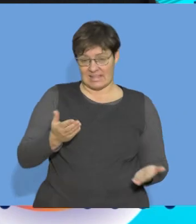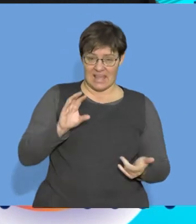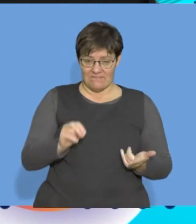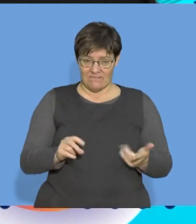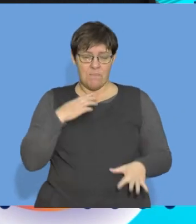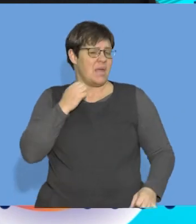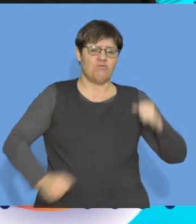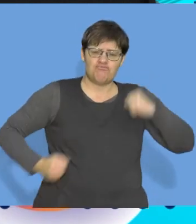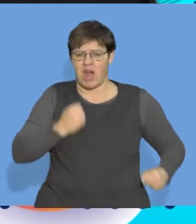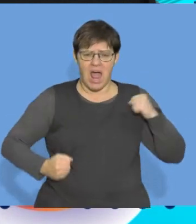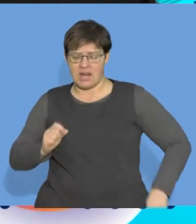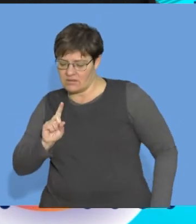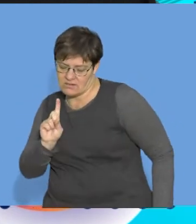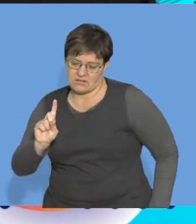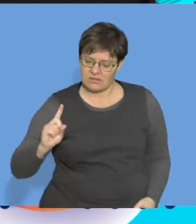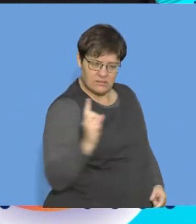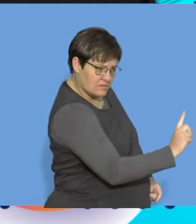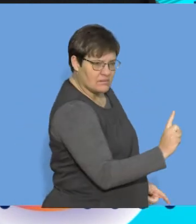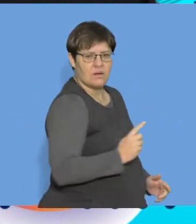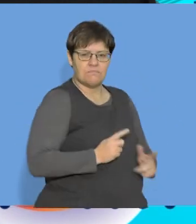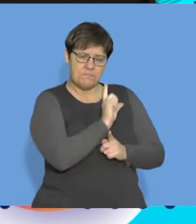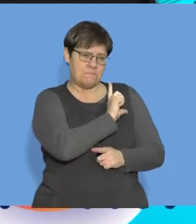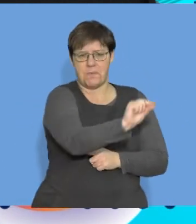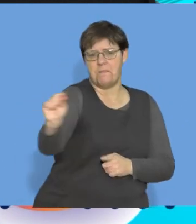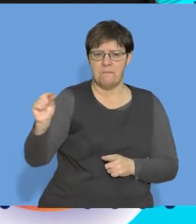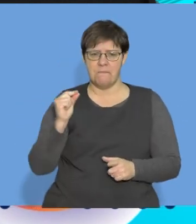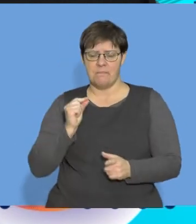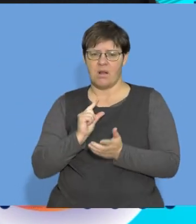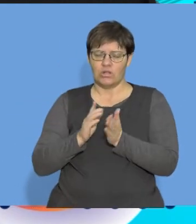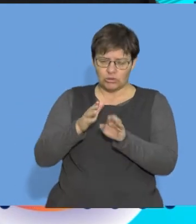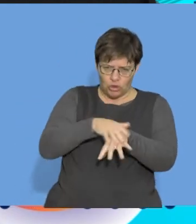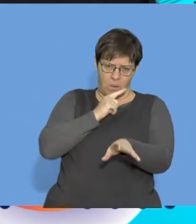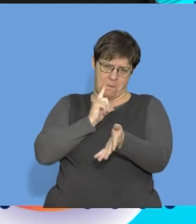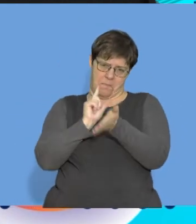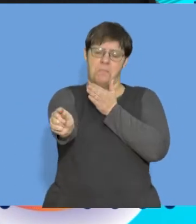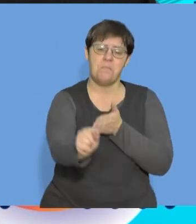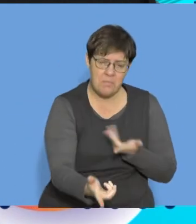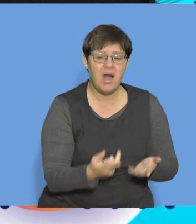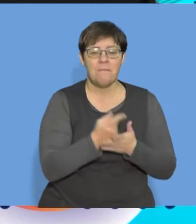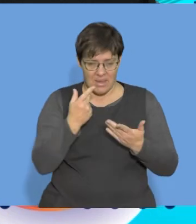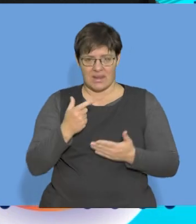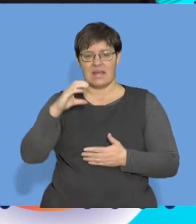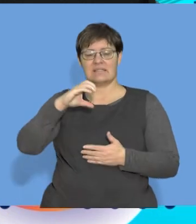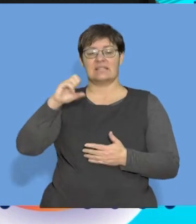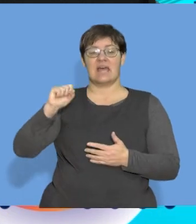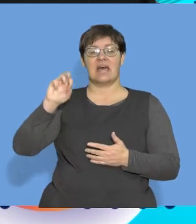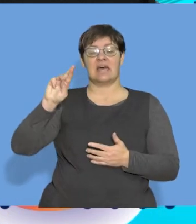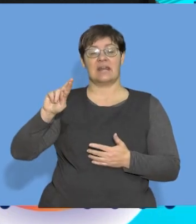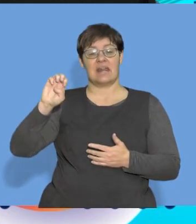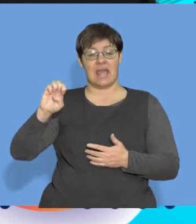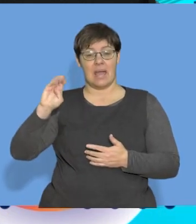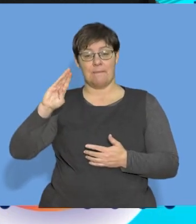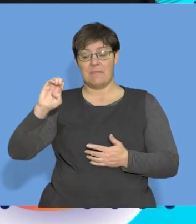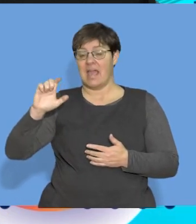balanced, even if when I run and I change direction and I change speed, the cerebrum will be there, cerebellum will